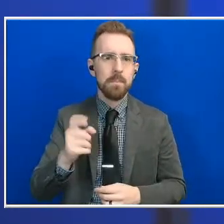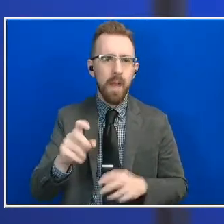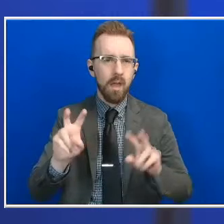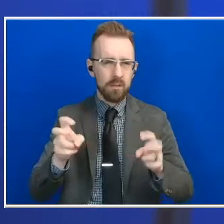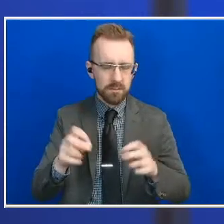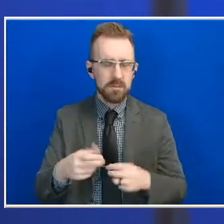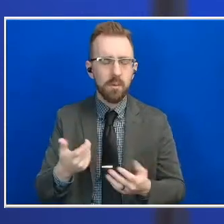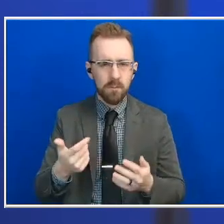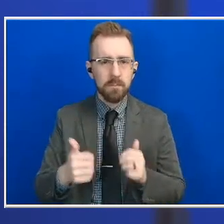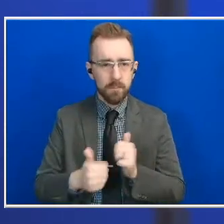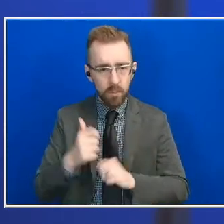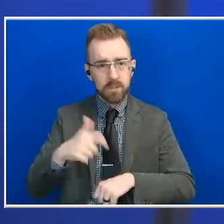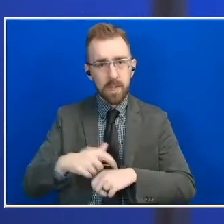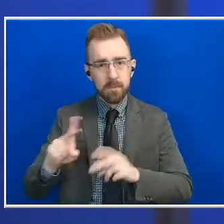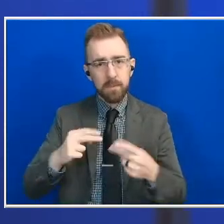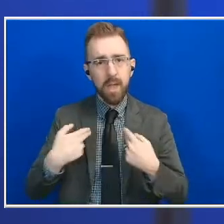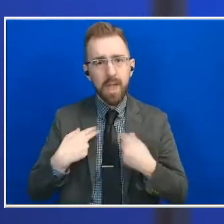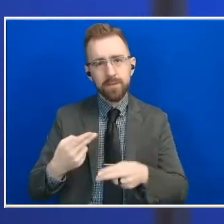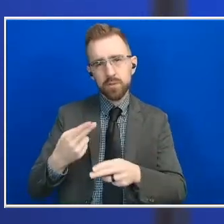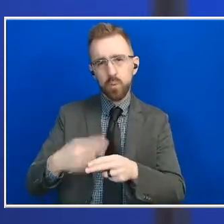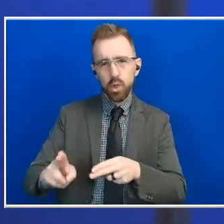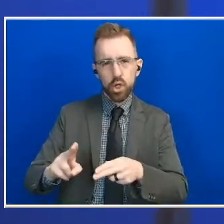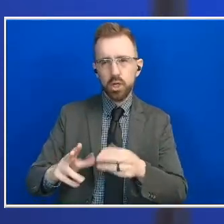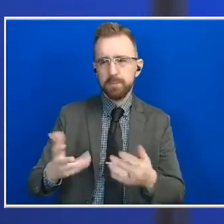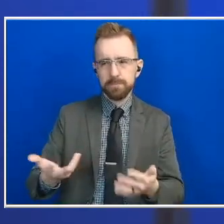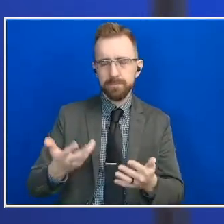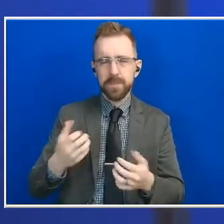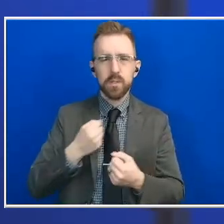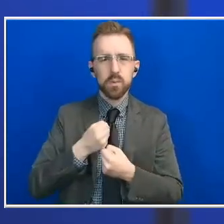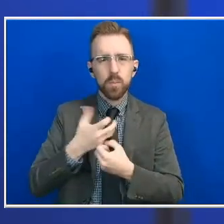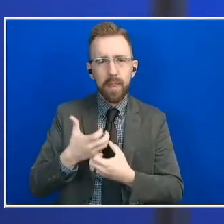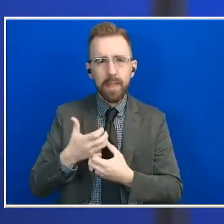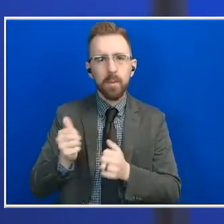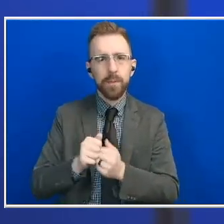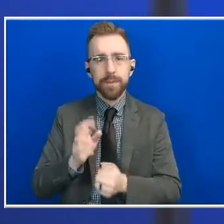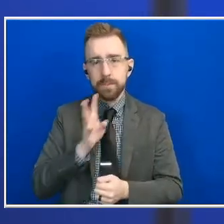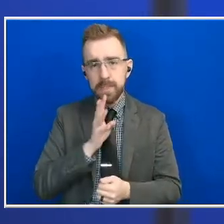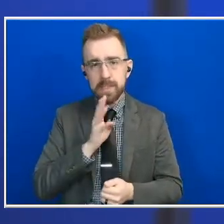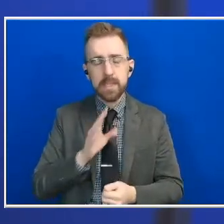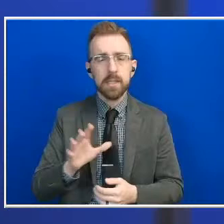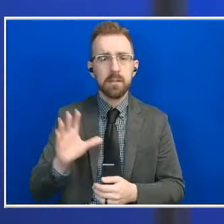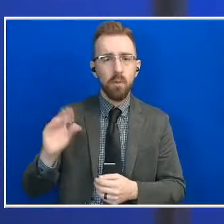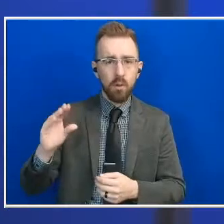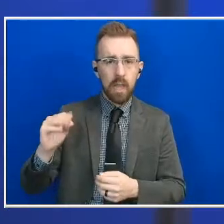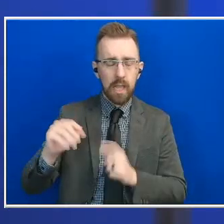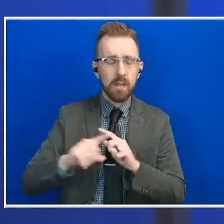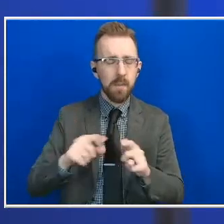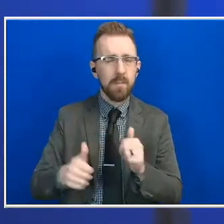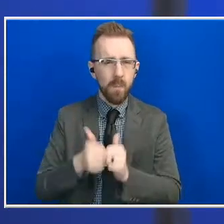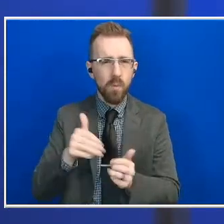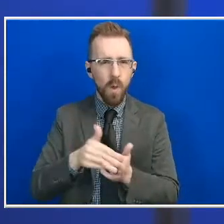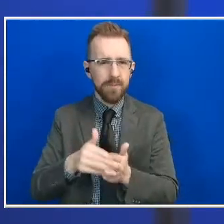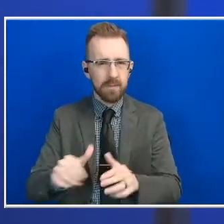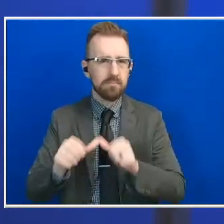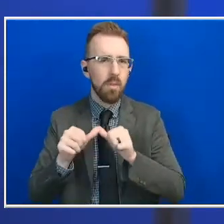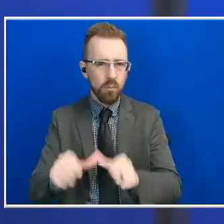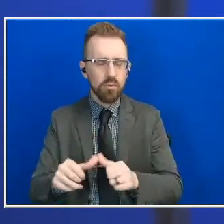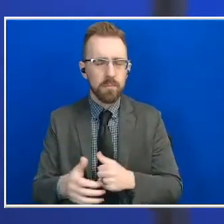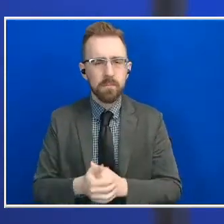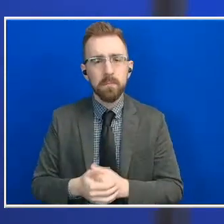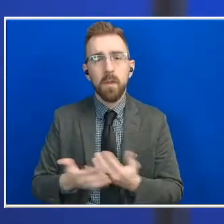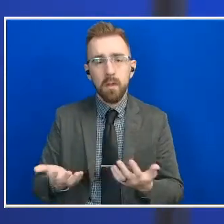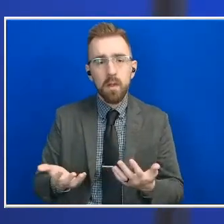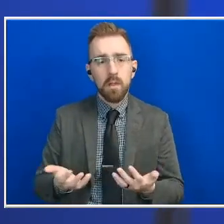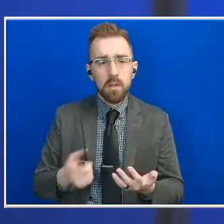sort of short-term, swelling issues with speaking and talking, but most of the time it's okay long-term. But you can have